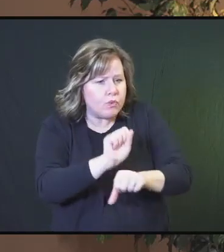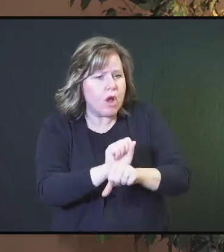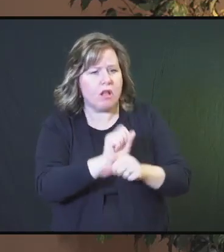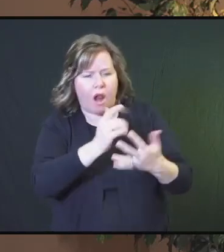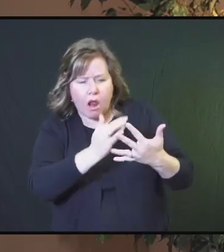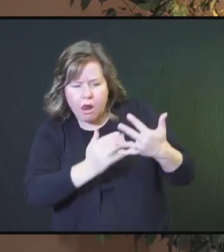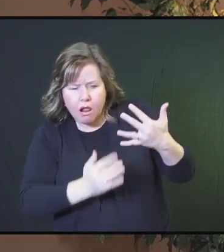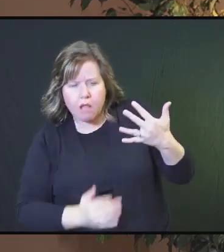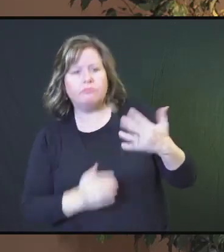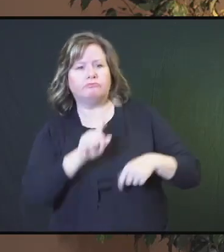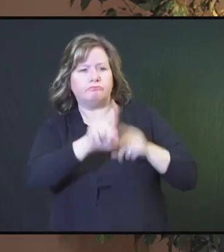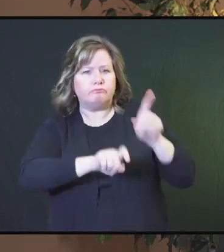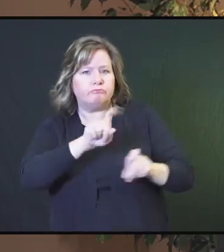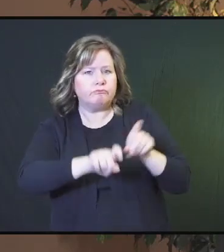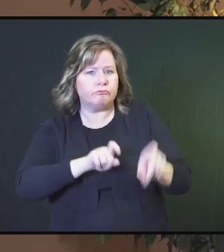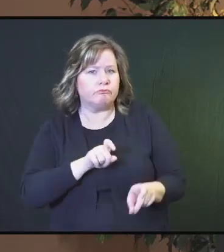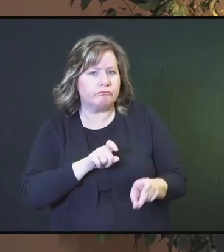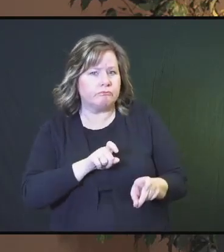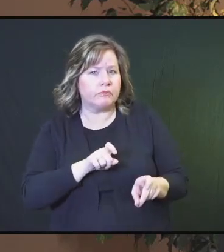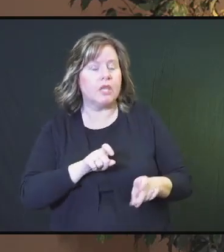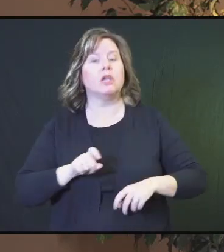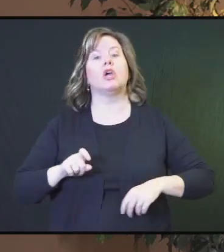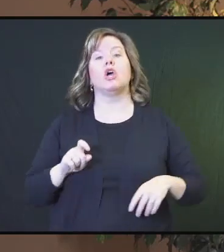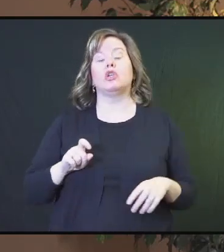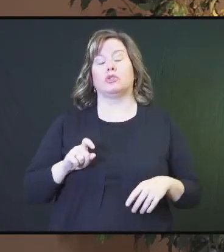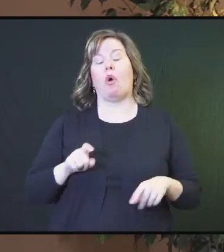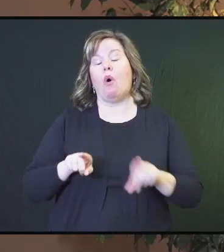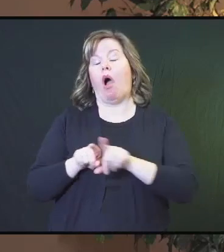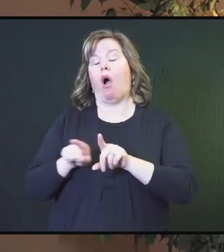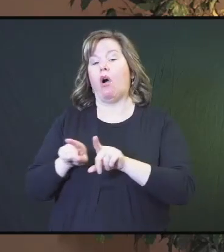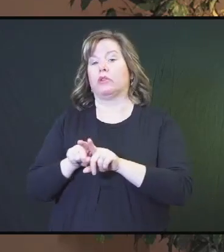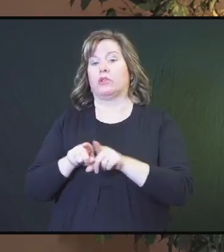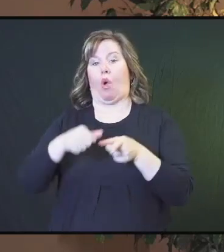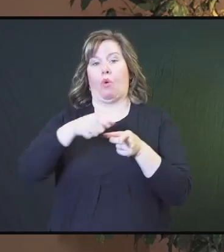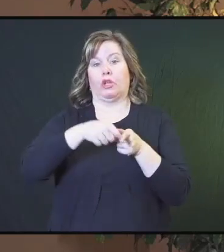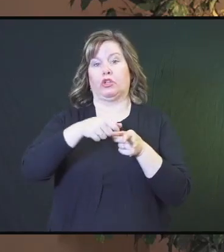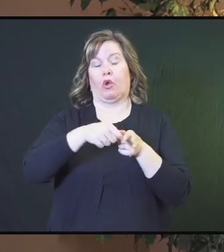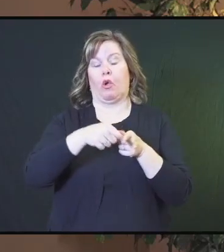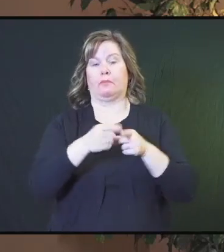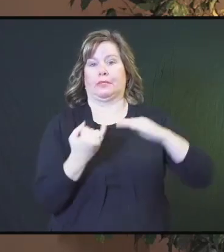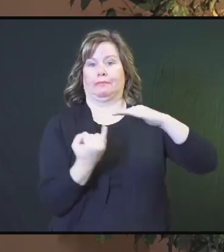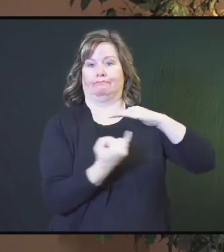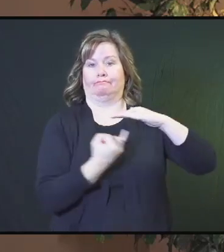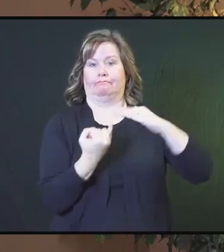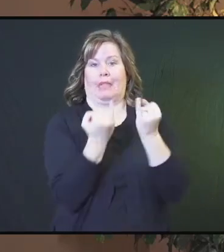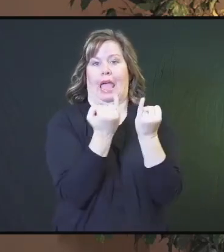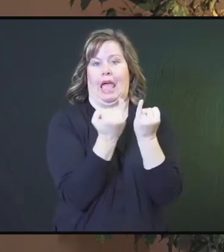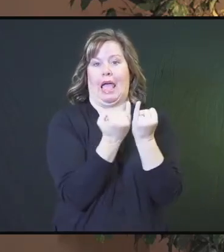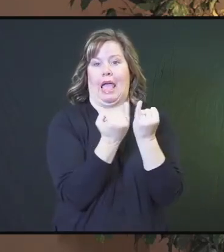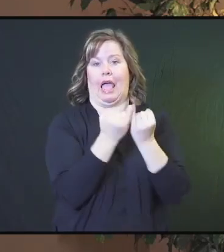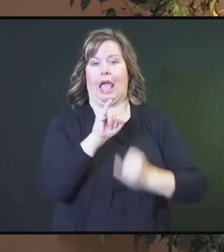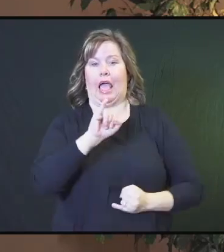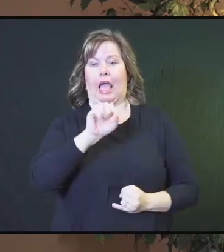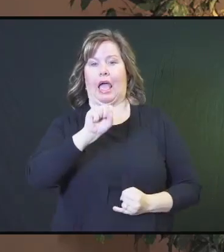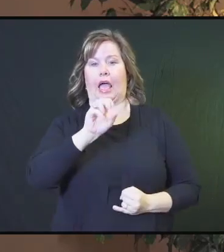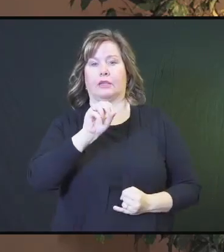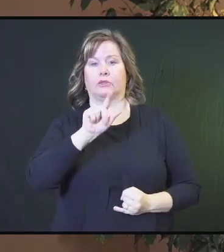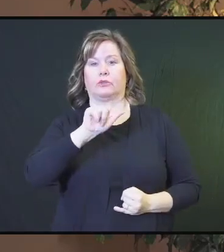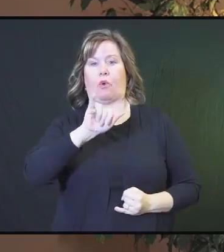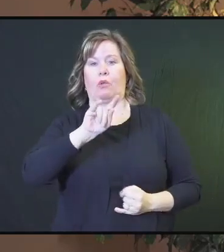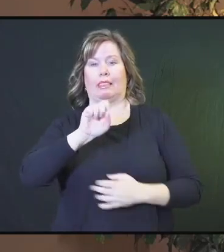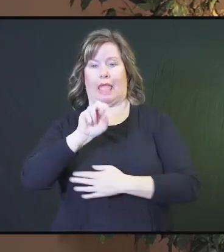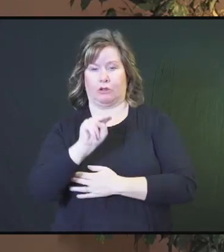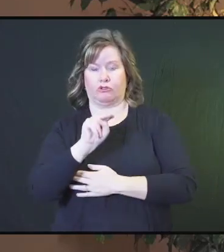others. We've had a lot of questions about the terms isolation and quarantine, and I've seen in the media and elsewhere where people are using